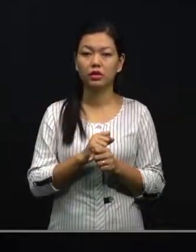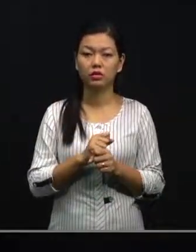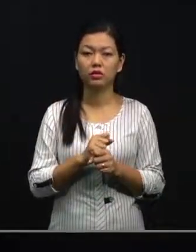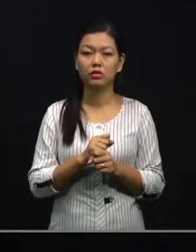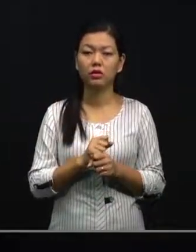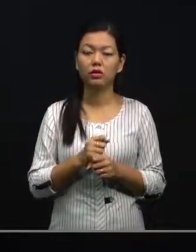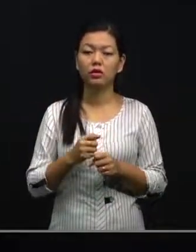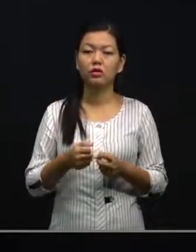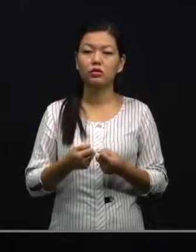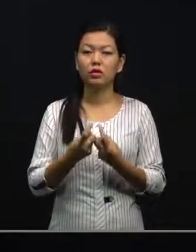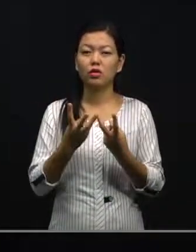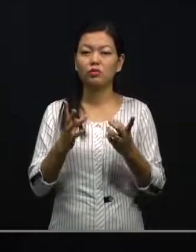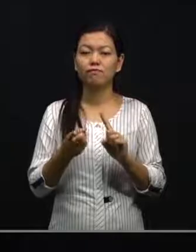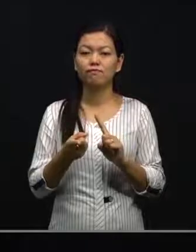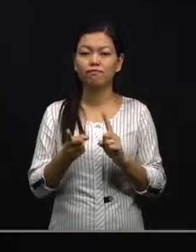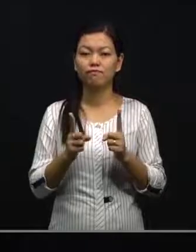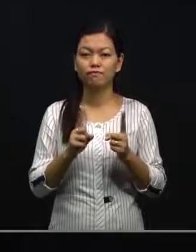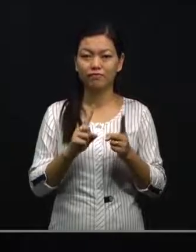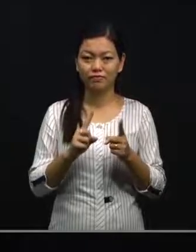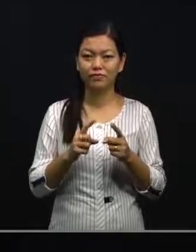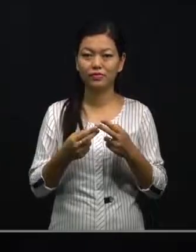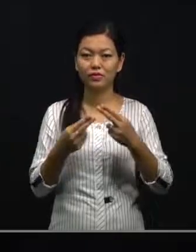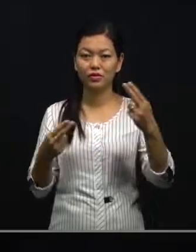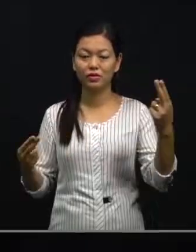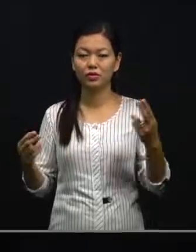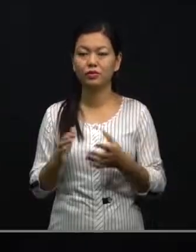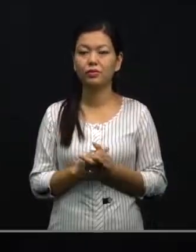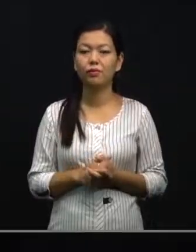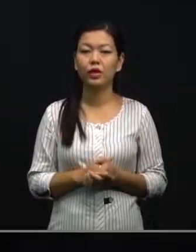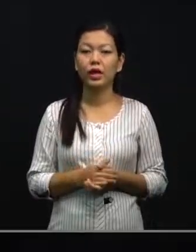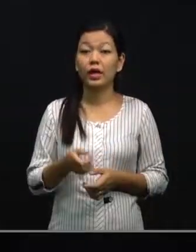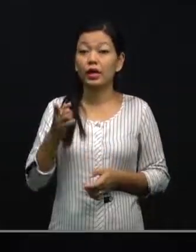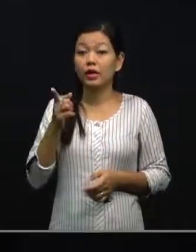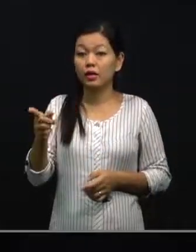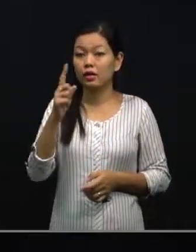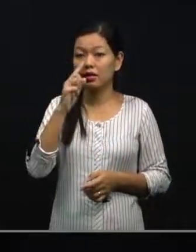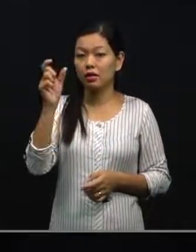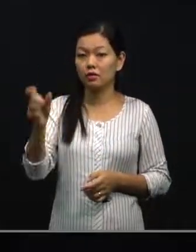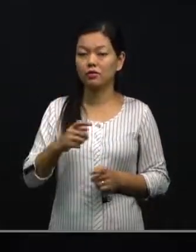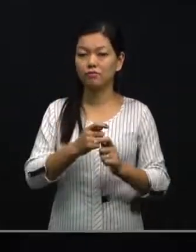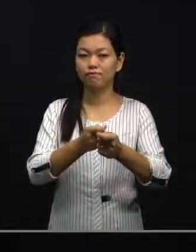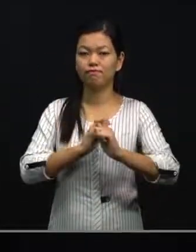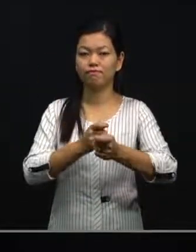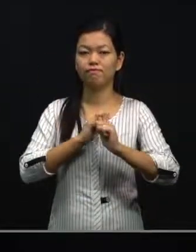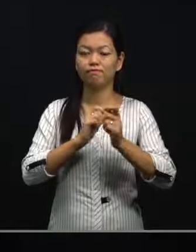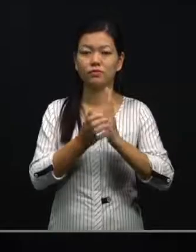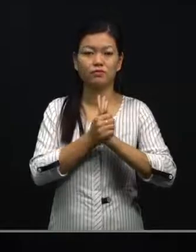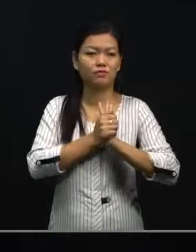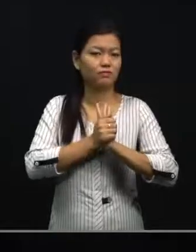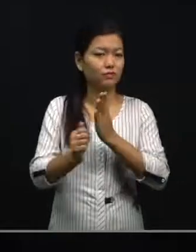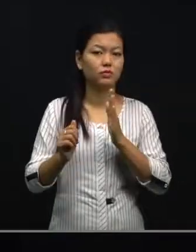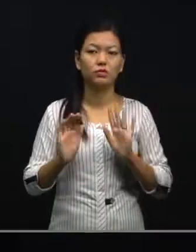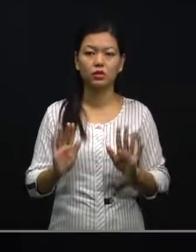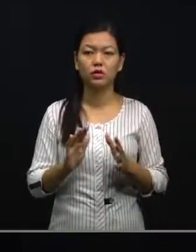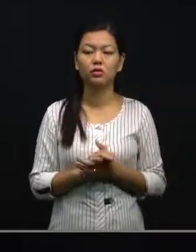that she is fairly skilled as a horsewoman. She is very good in horse riding. That's what we learned here. Then you will